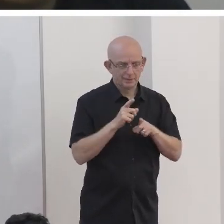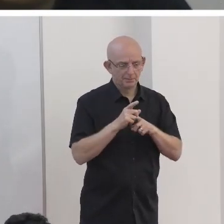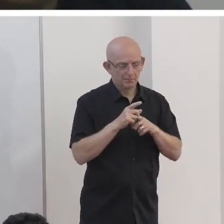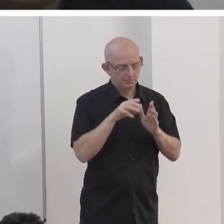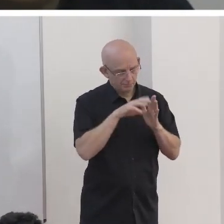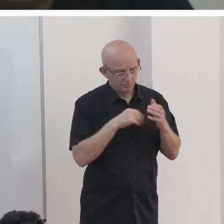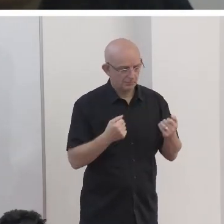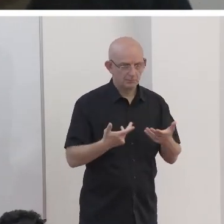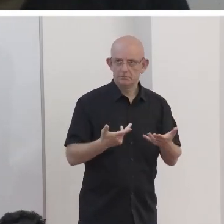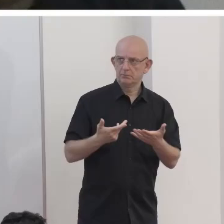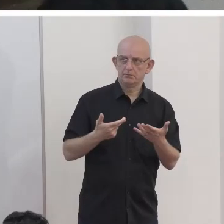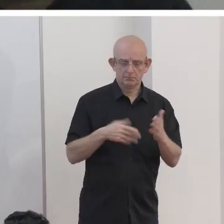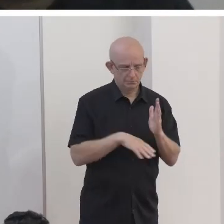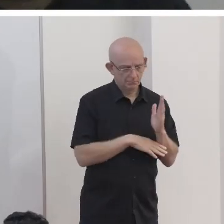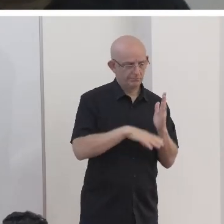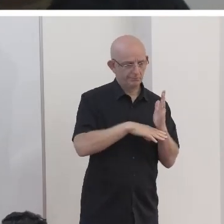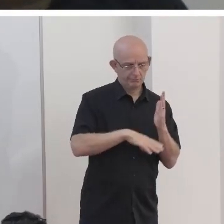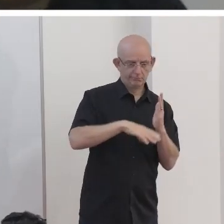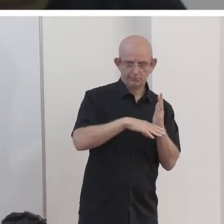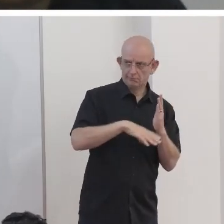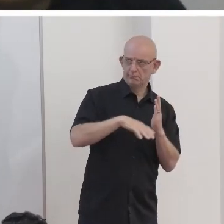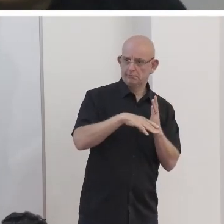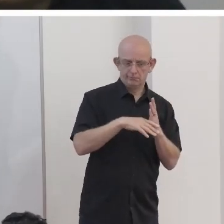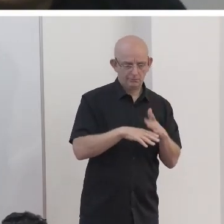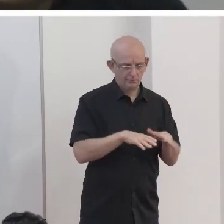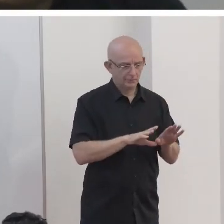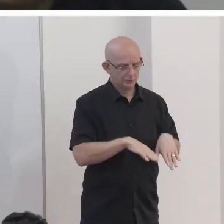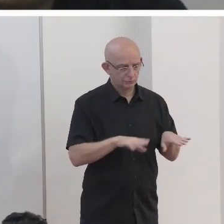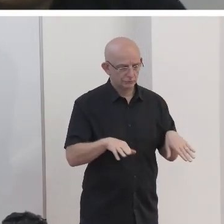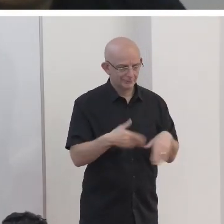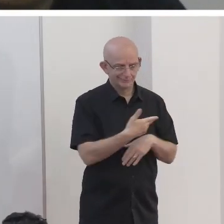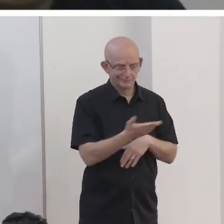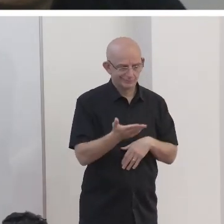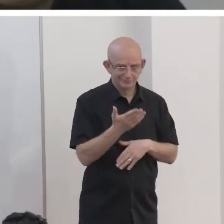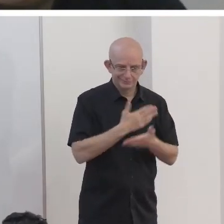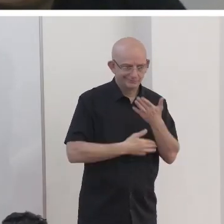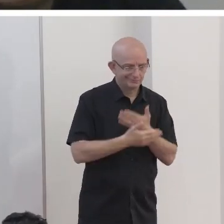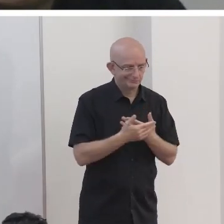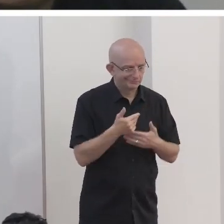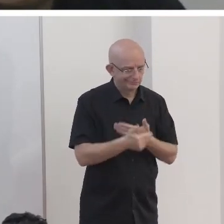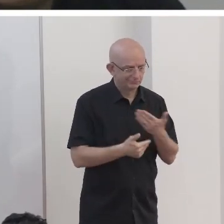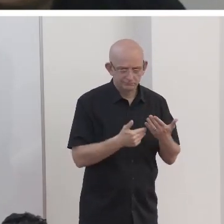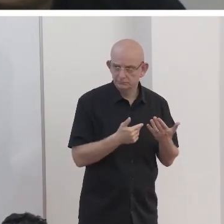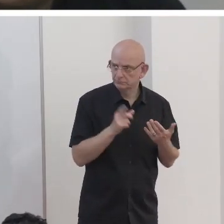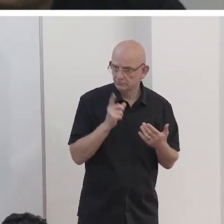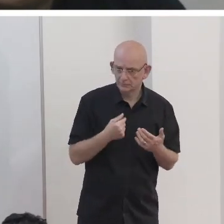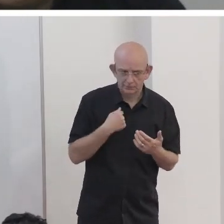disability, they will start understanding about disability. They will start